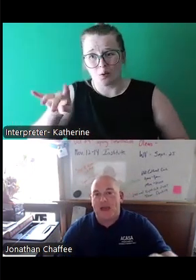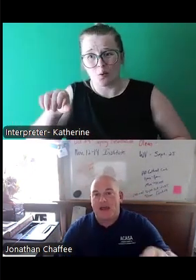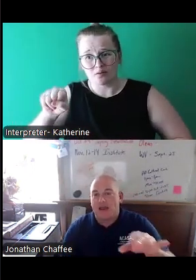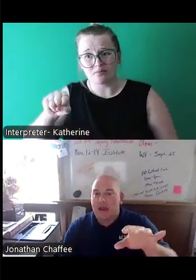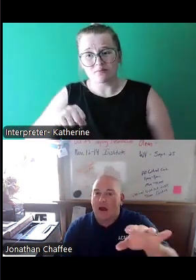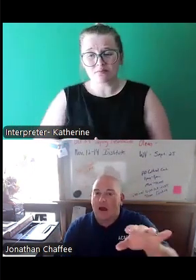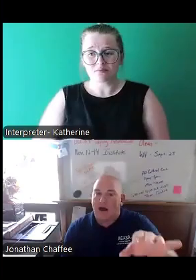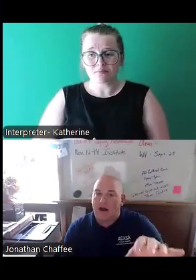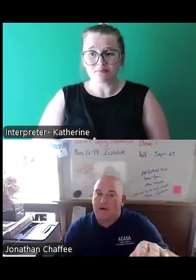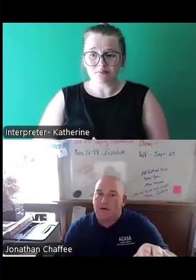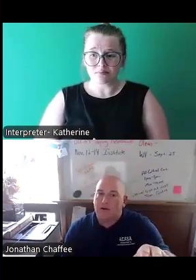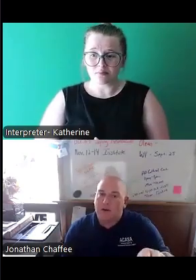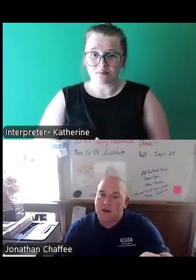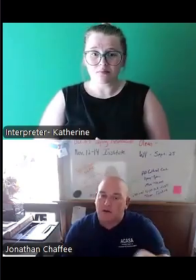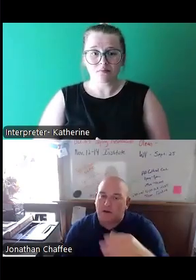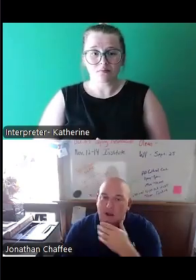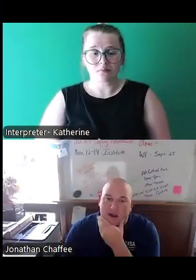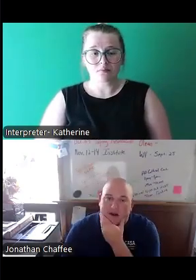And then